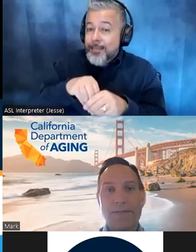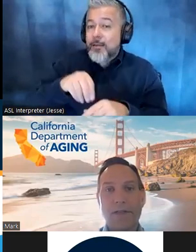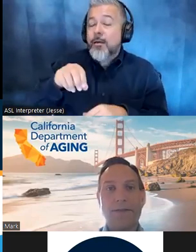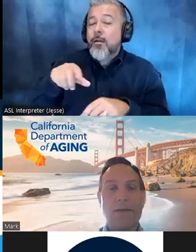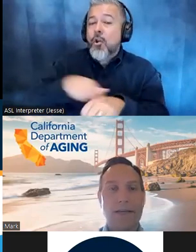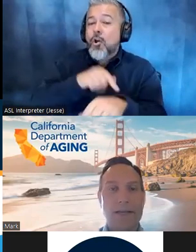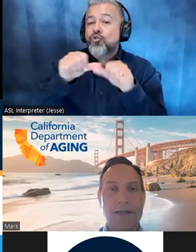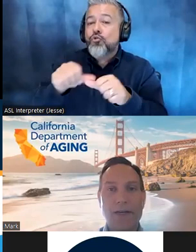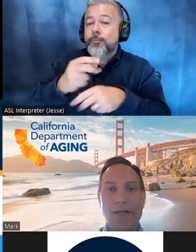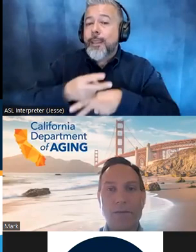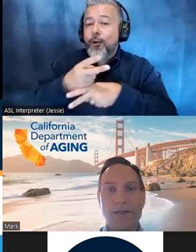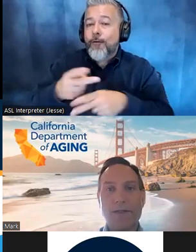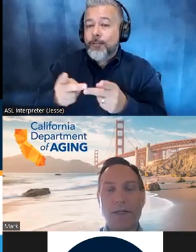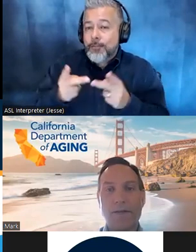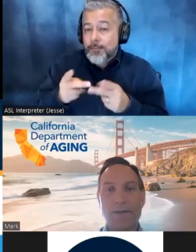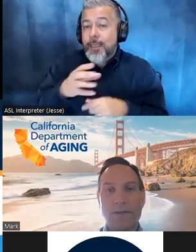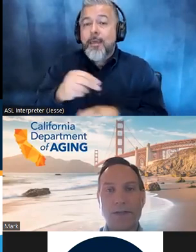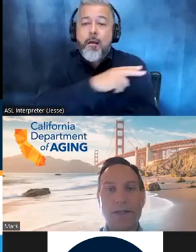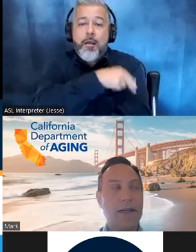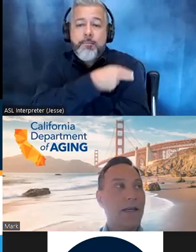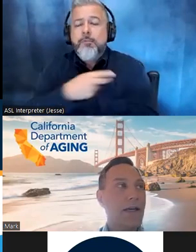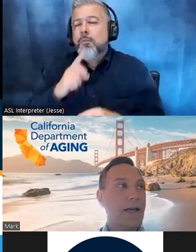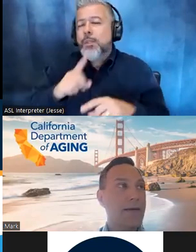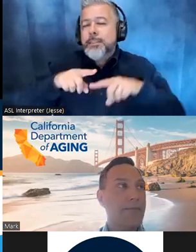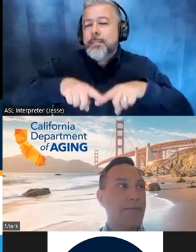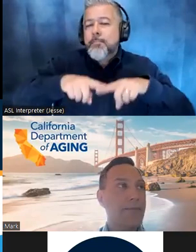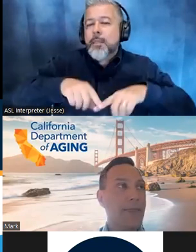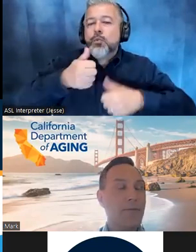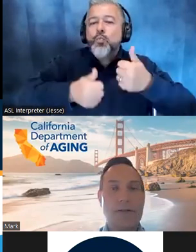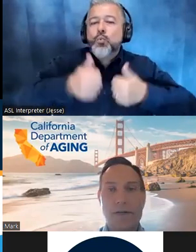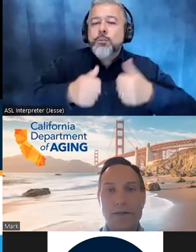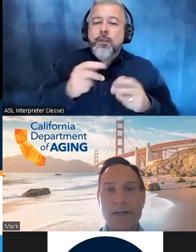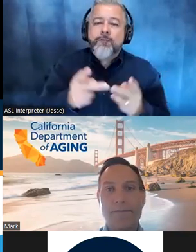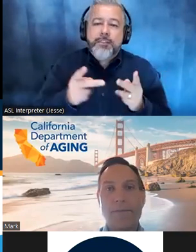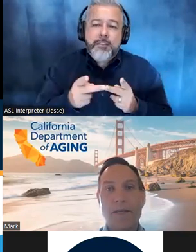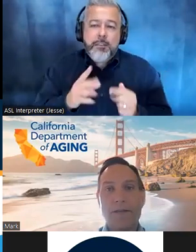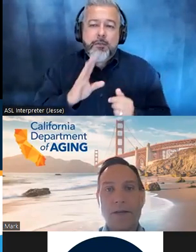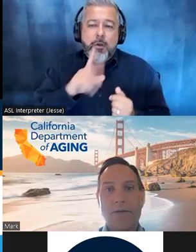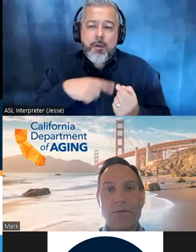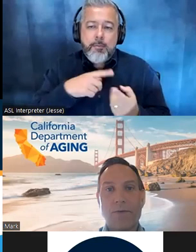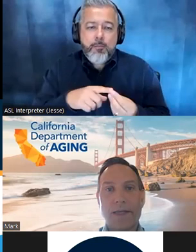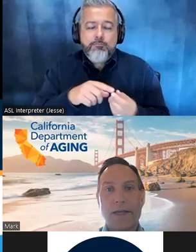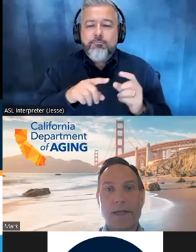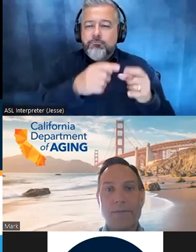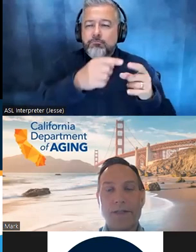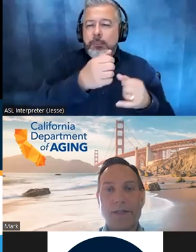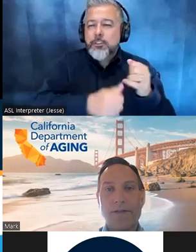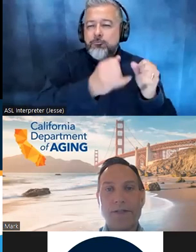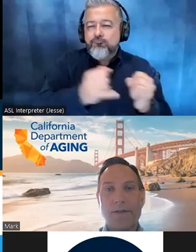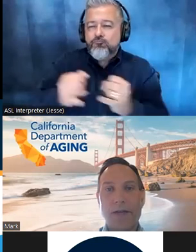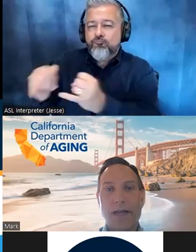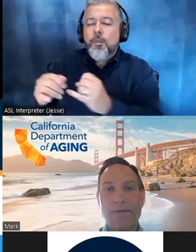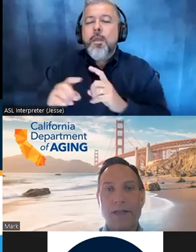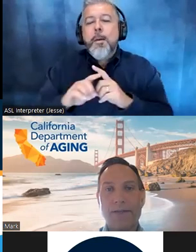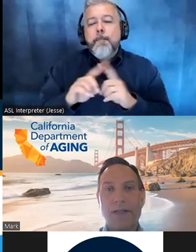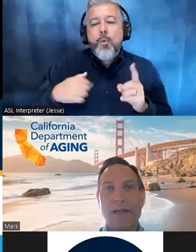and hospitals, again, depending on which facility we're talking about. So we continue